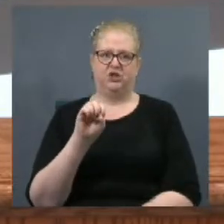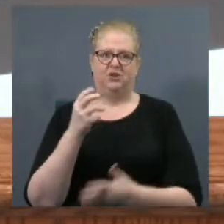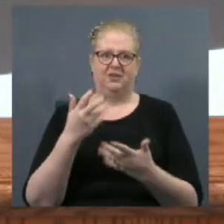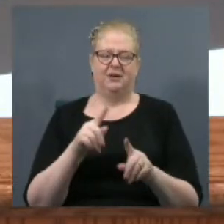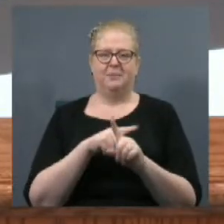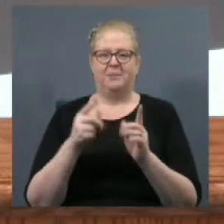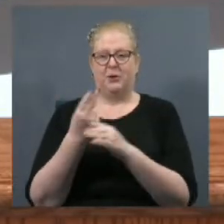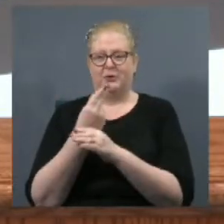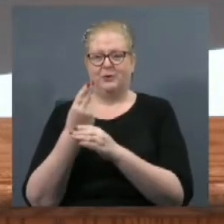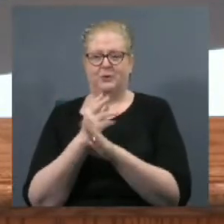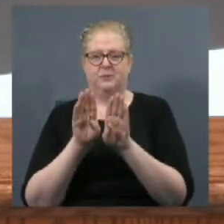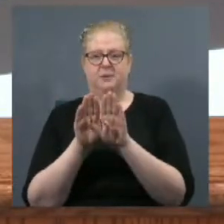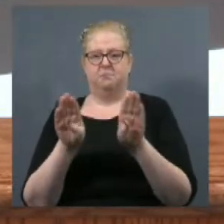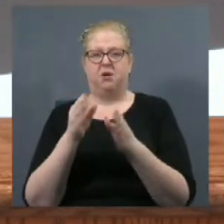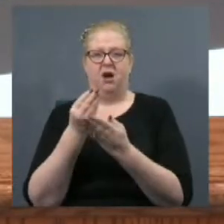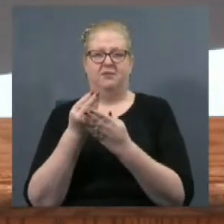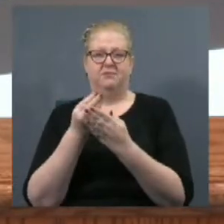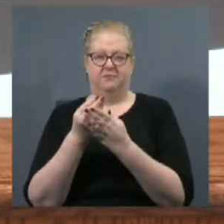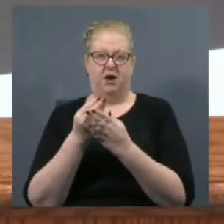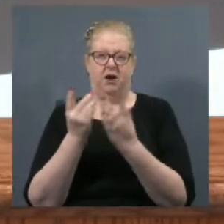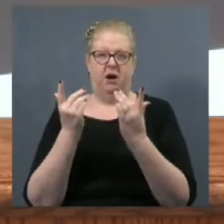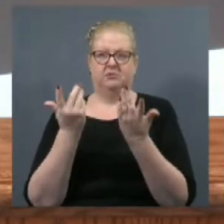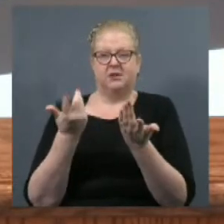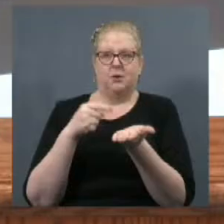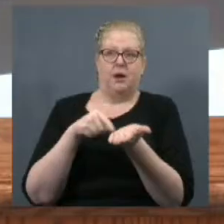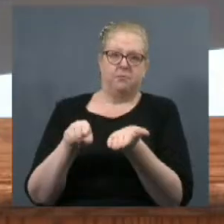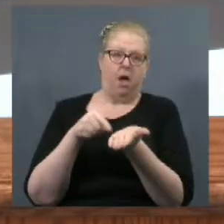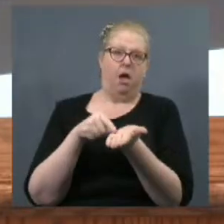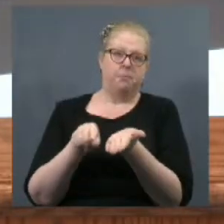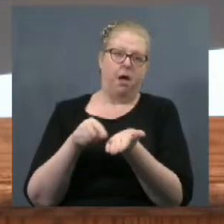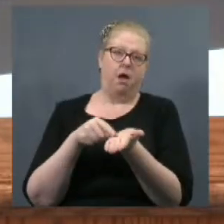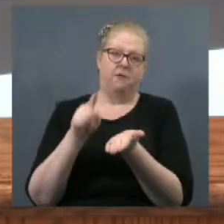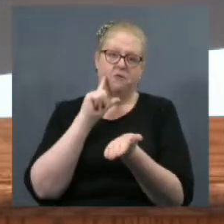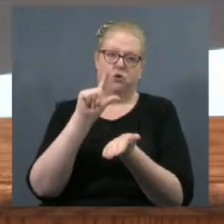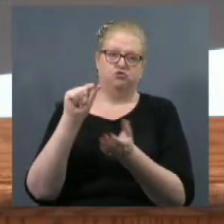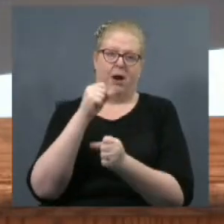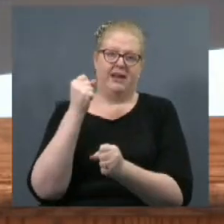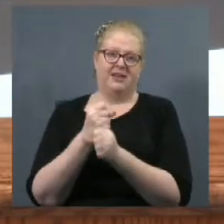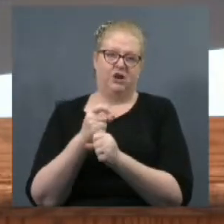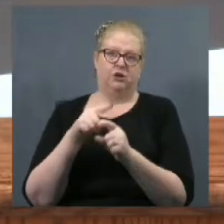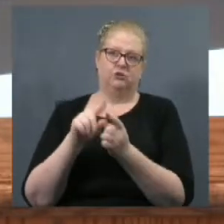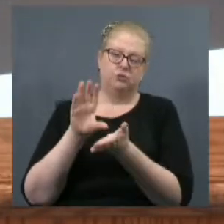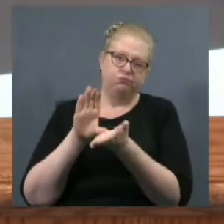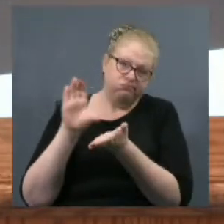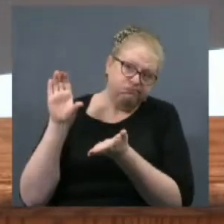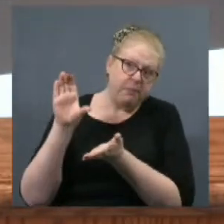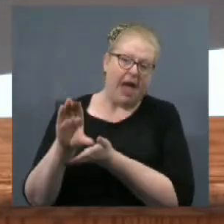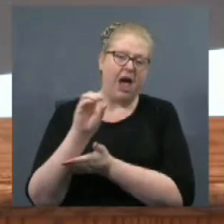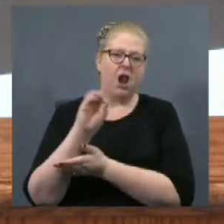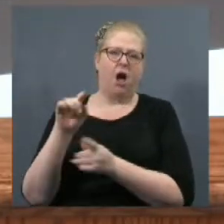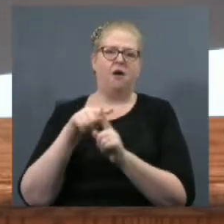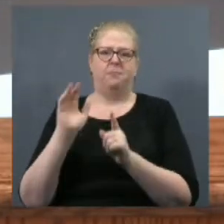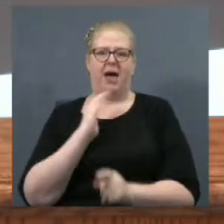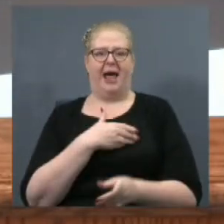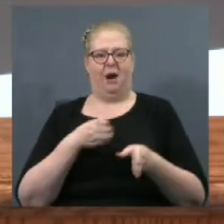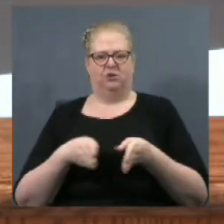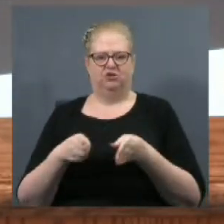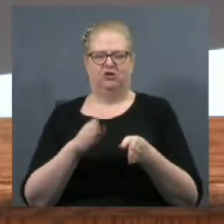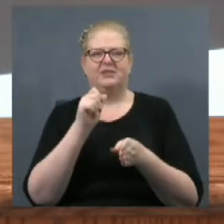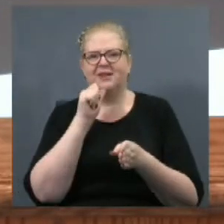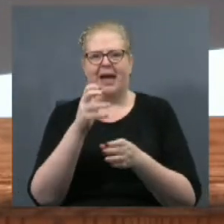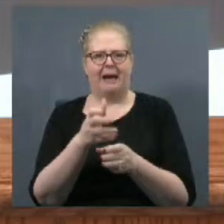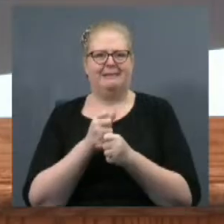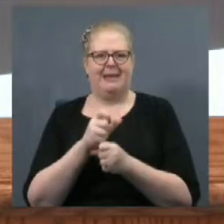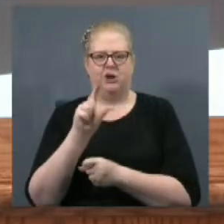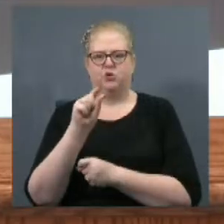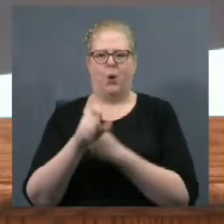20 years when we're not getting 20 years of use of worth out of our streets in most cases, especially when they're arterials,